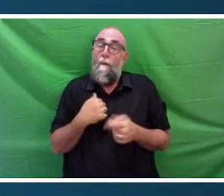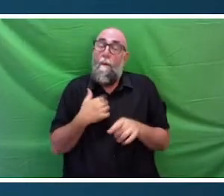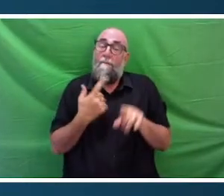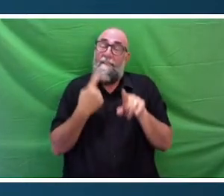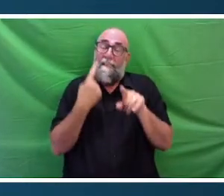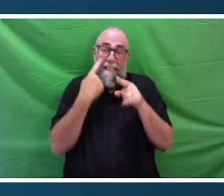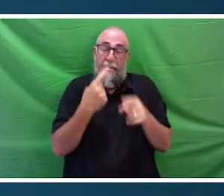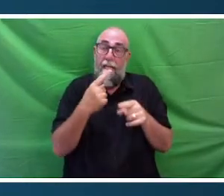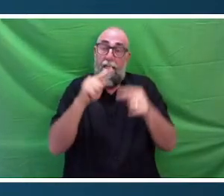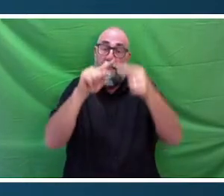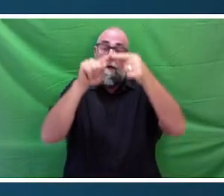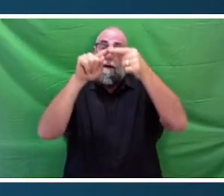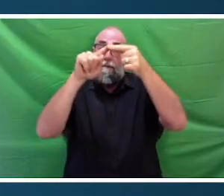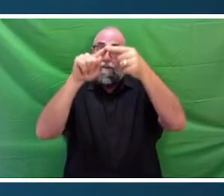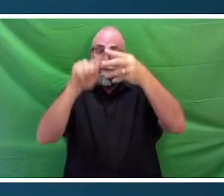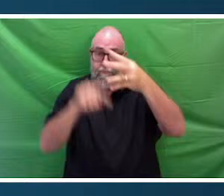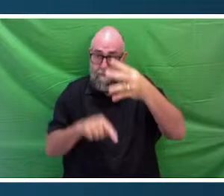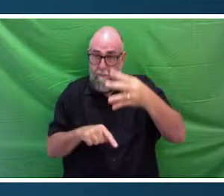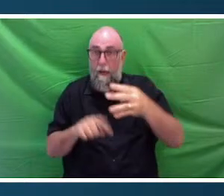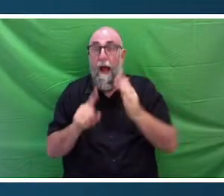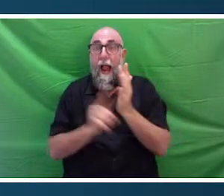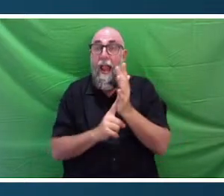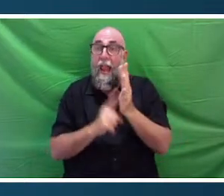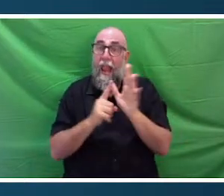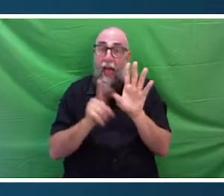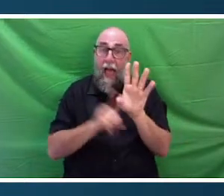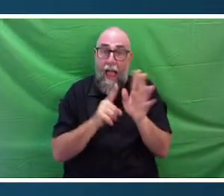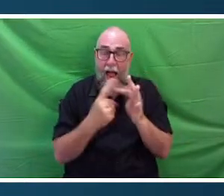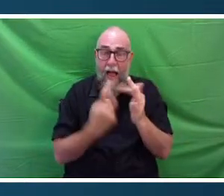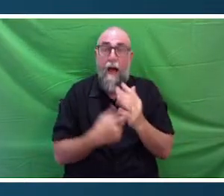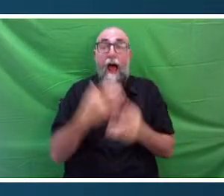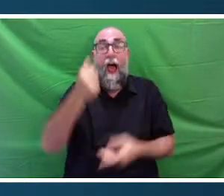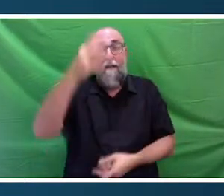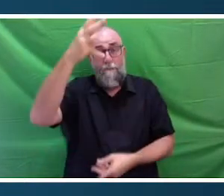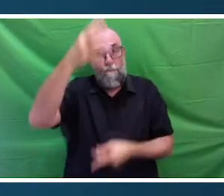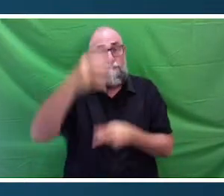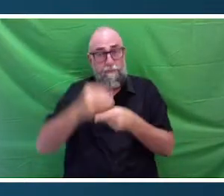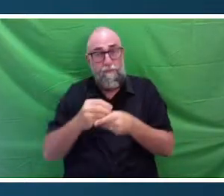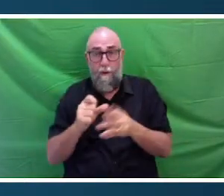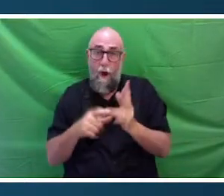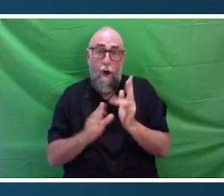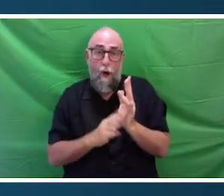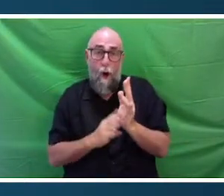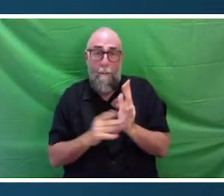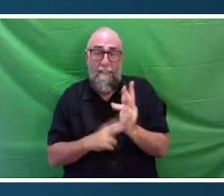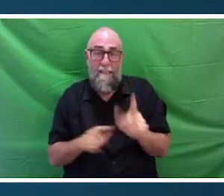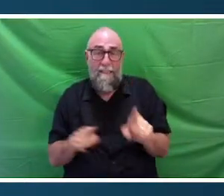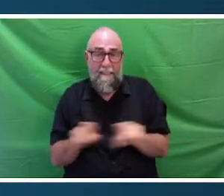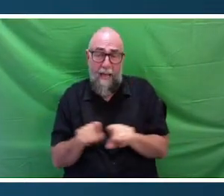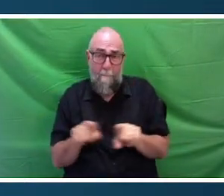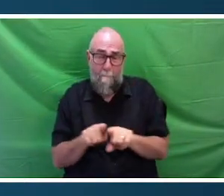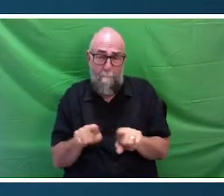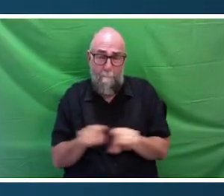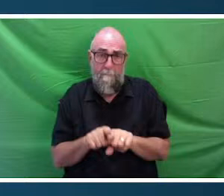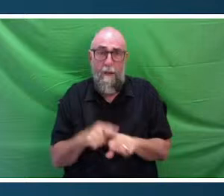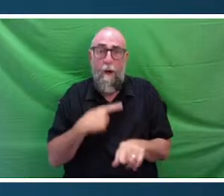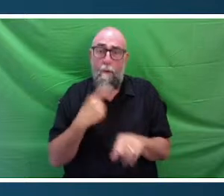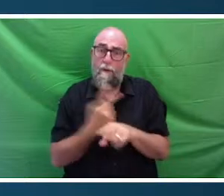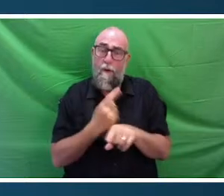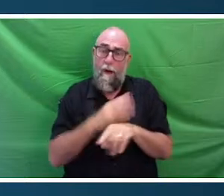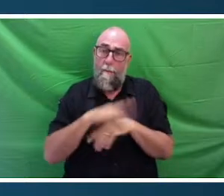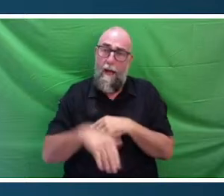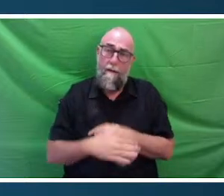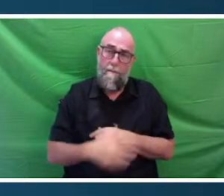layers. And that we often see missing in these conversations. We talk about the upper layers, and we forgot